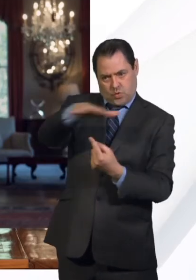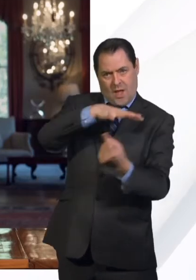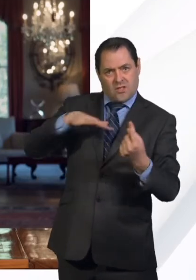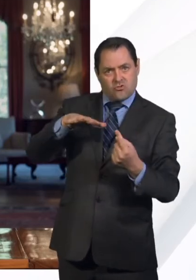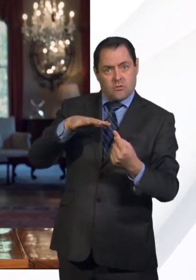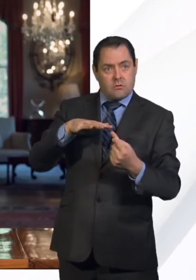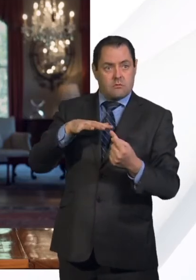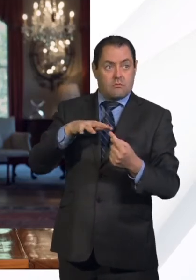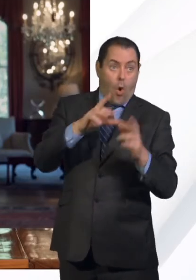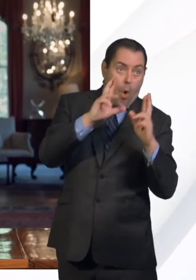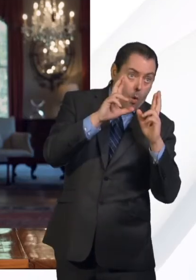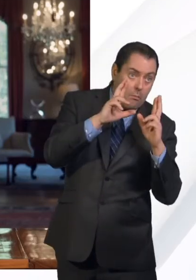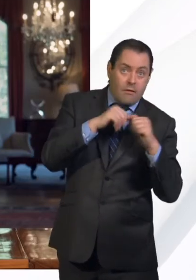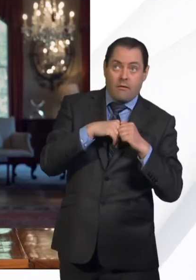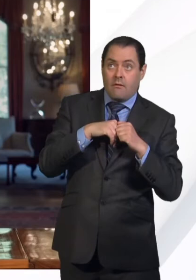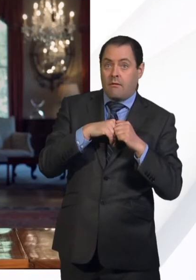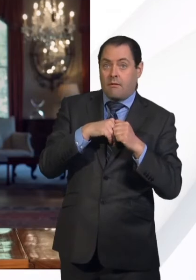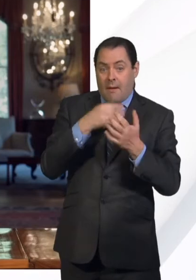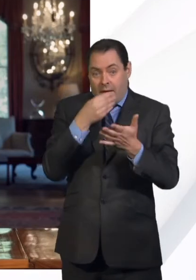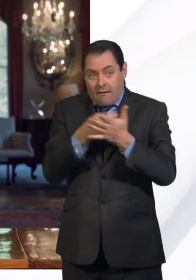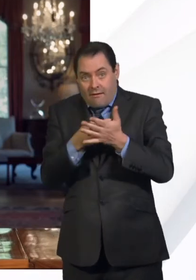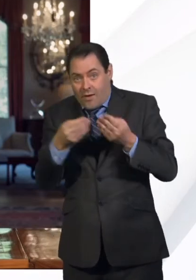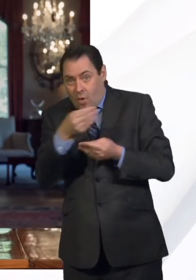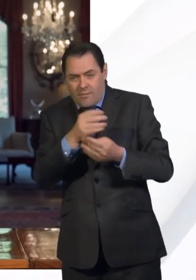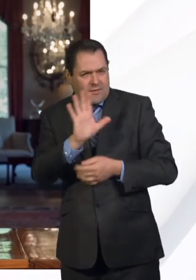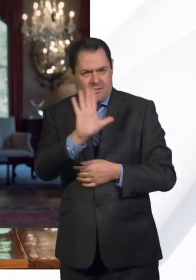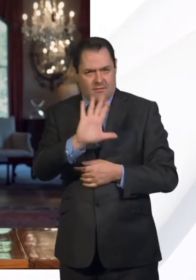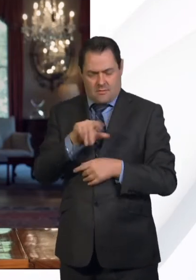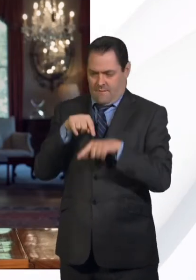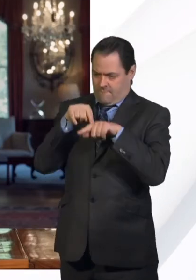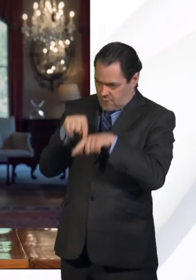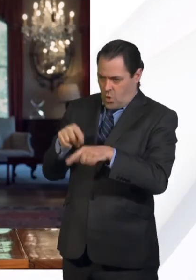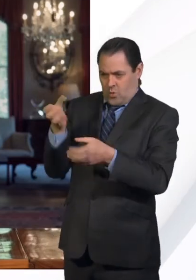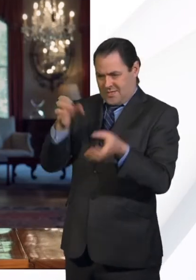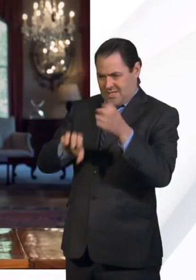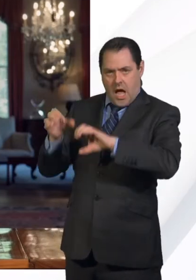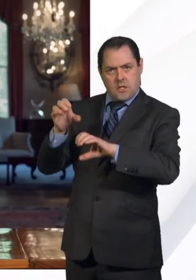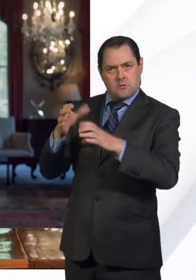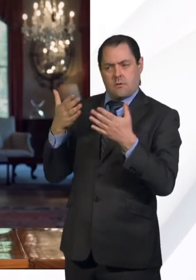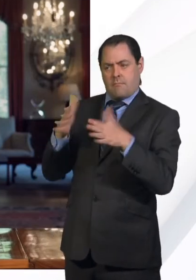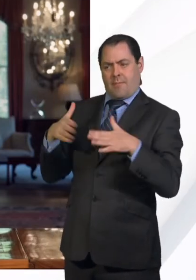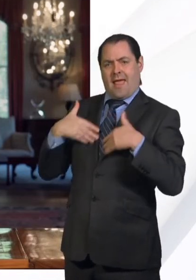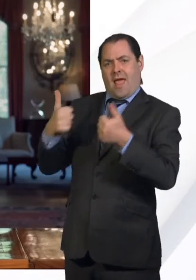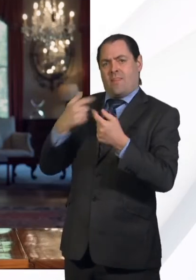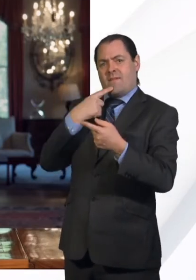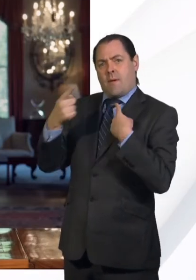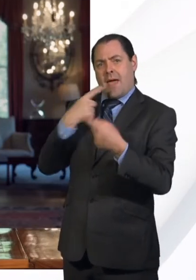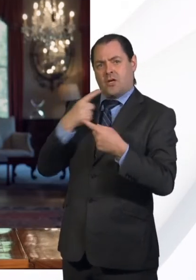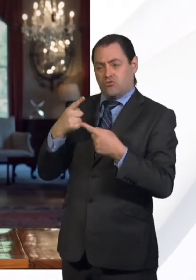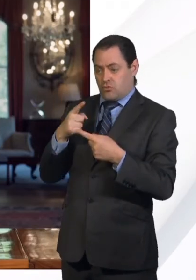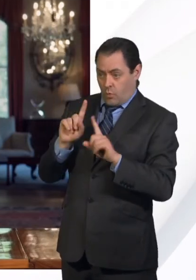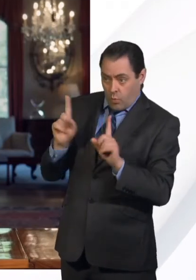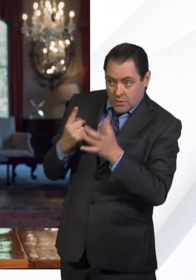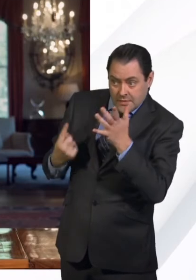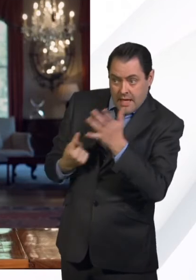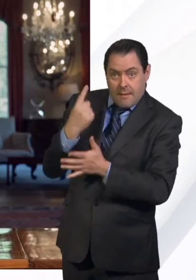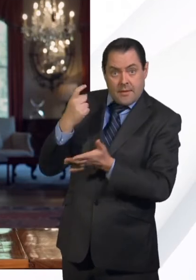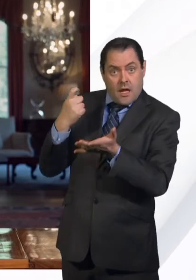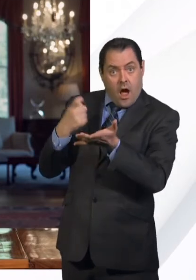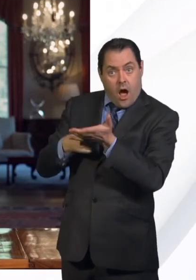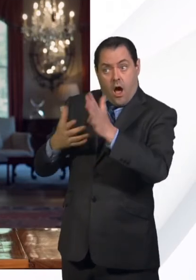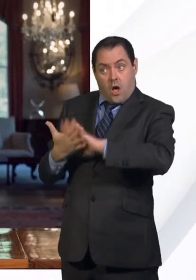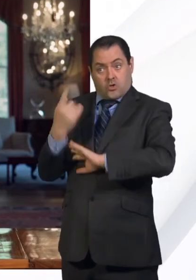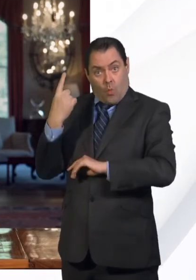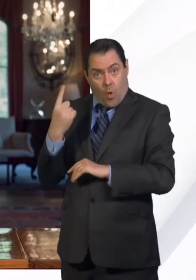the data, and public health. And I must stress again that all of this is conditional. It